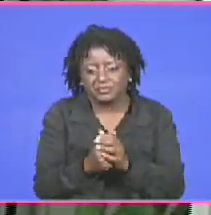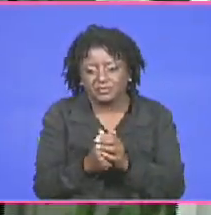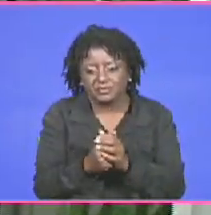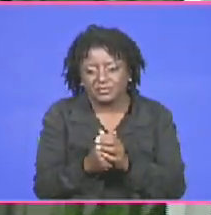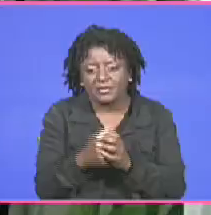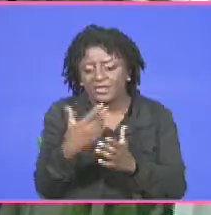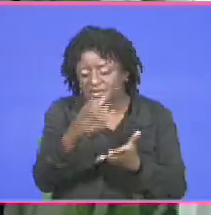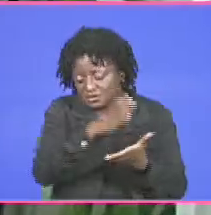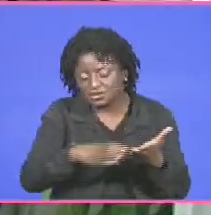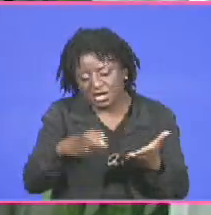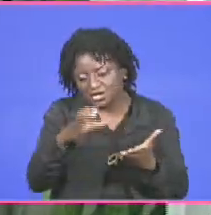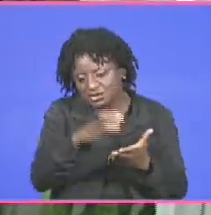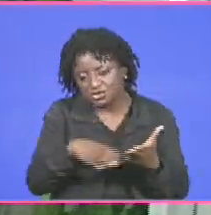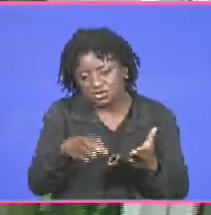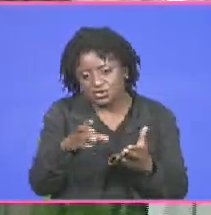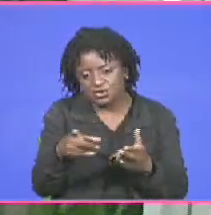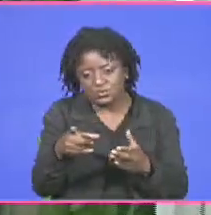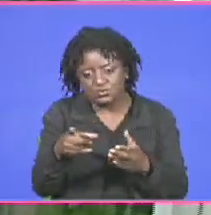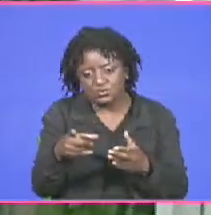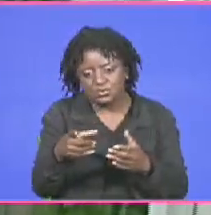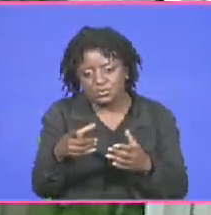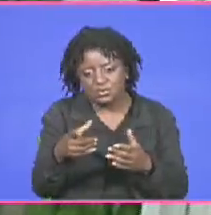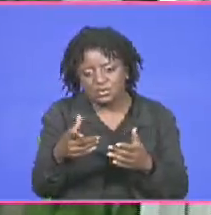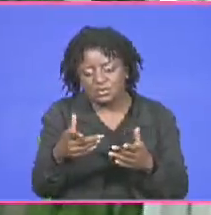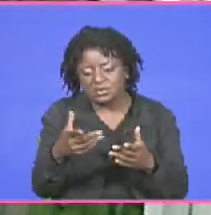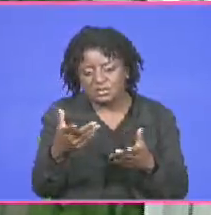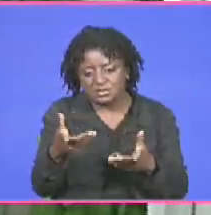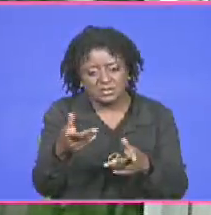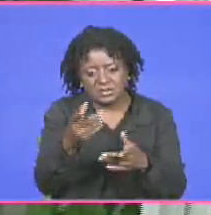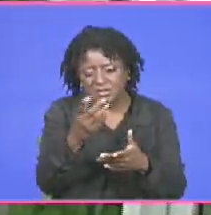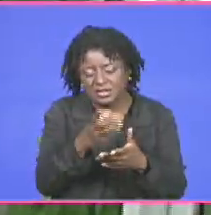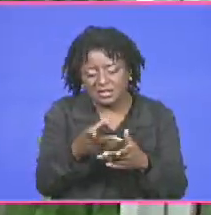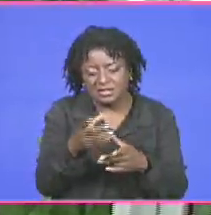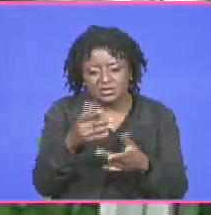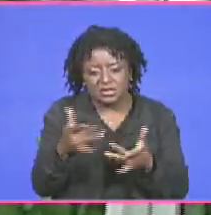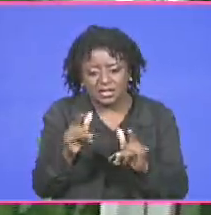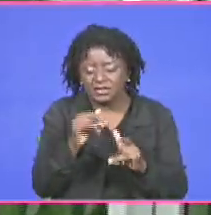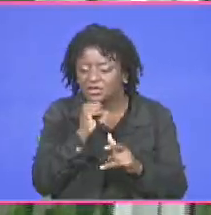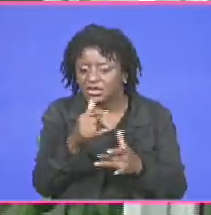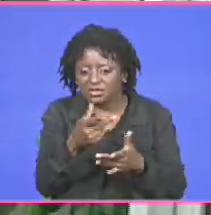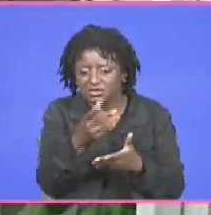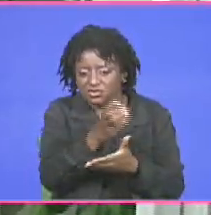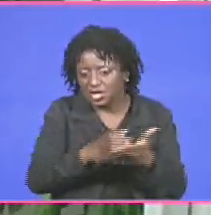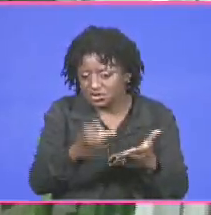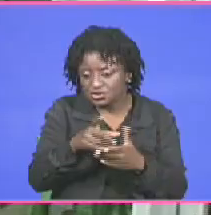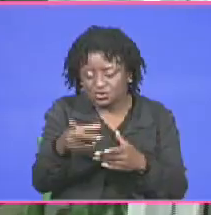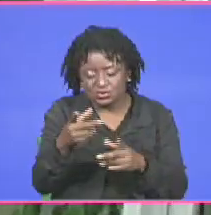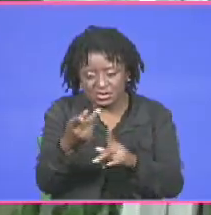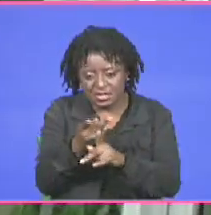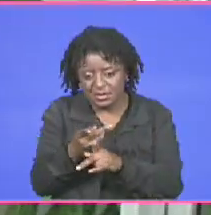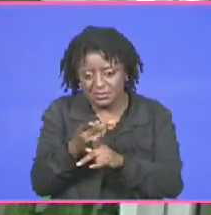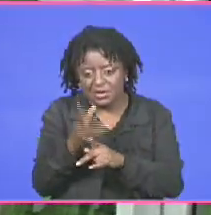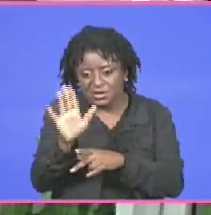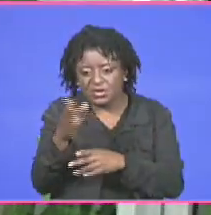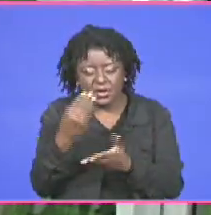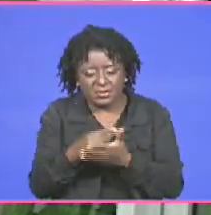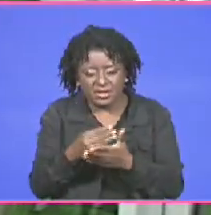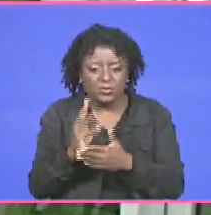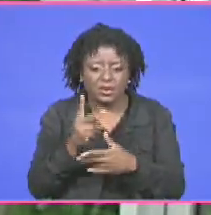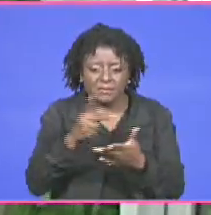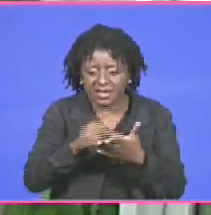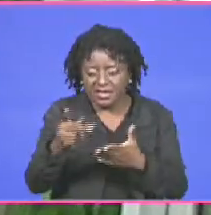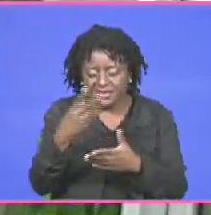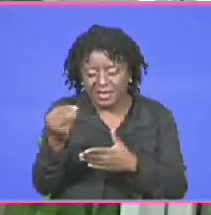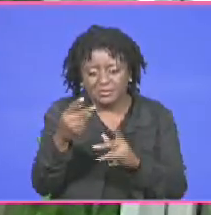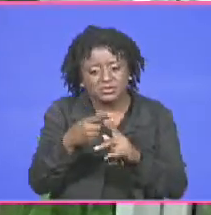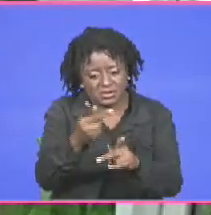know, they're charging you. You look at getting charges for them to keep your money for you. You know, we're paying for them to keep our money, and when we go for it, they're